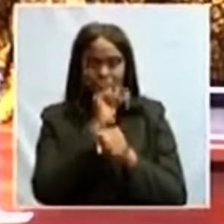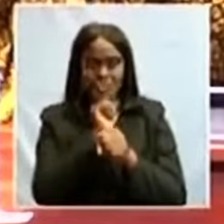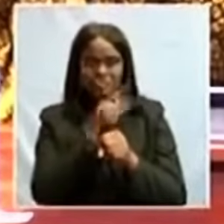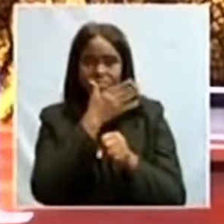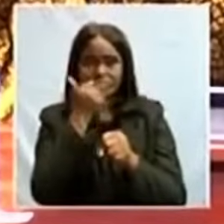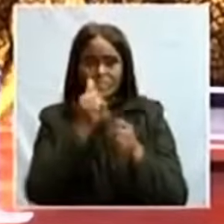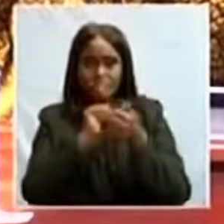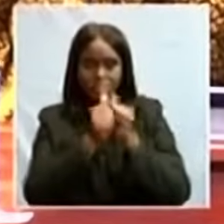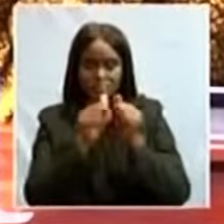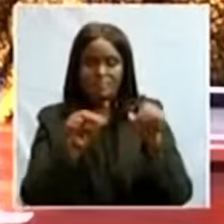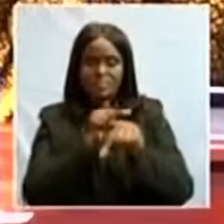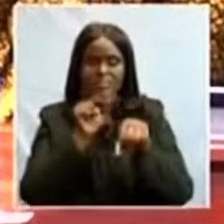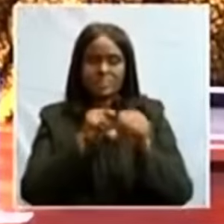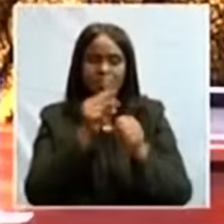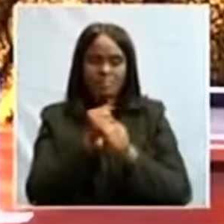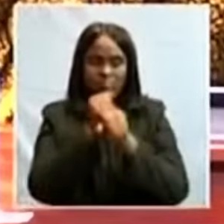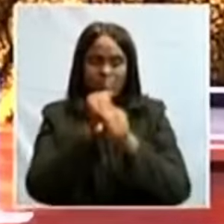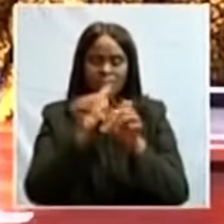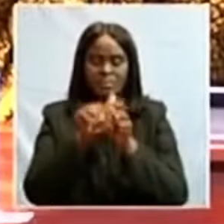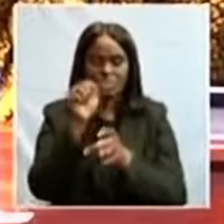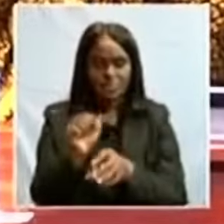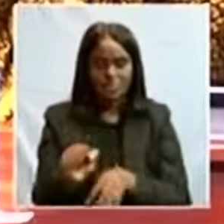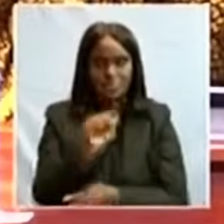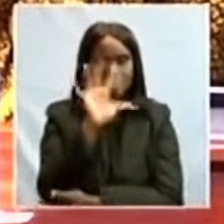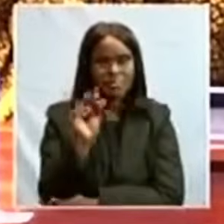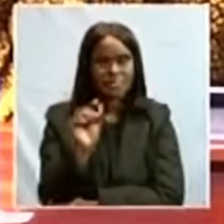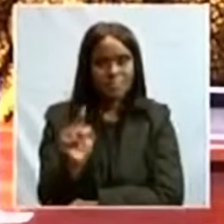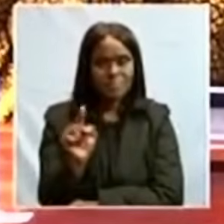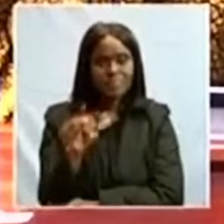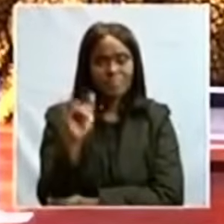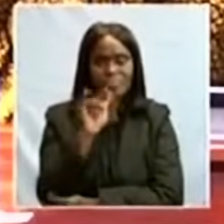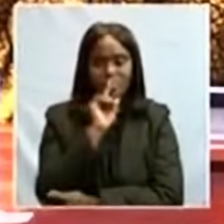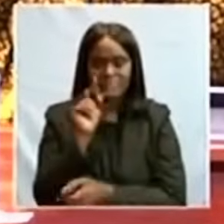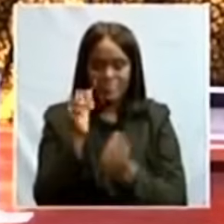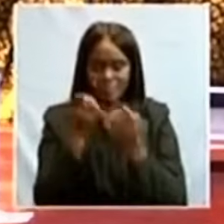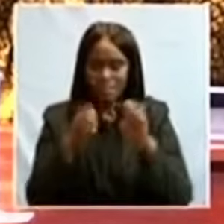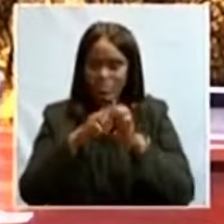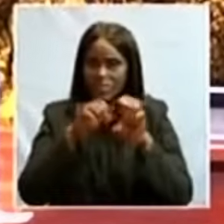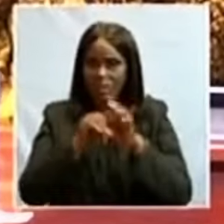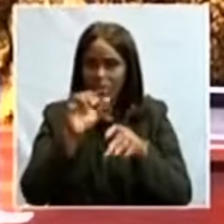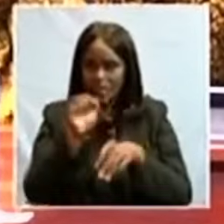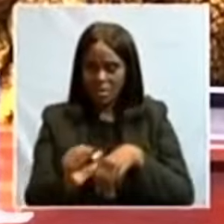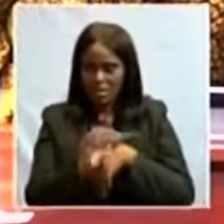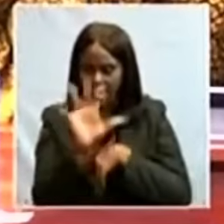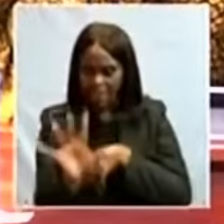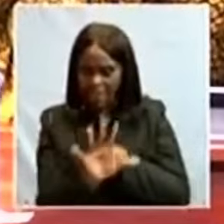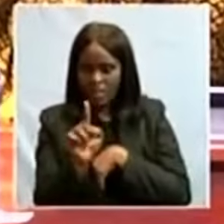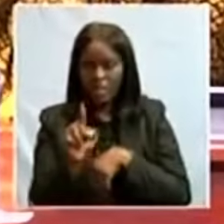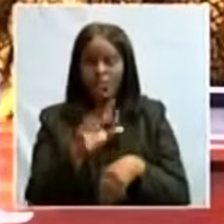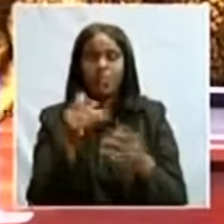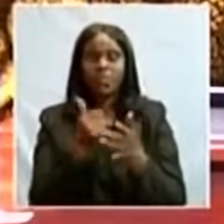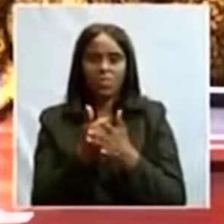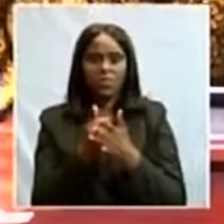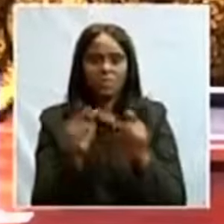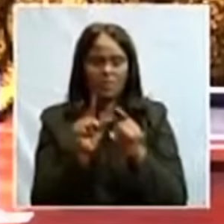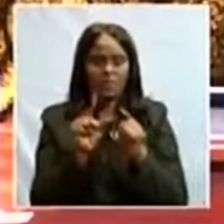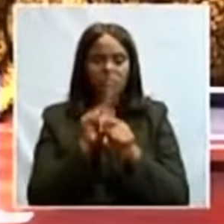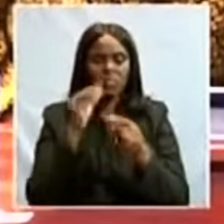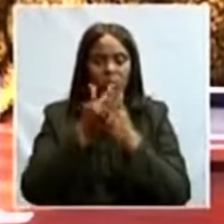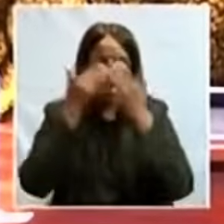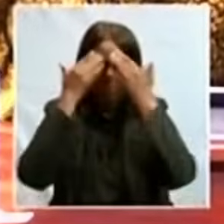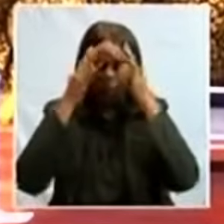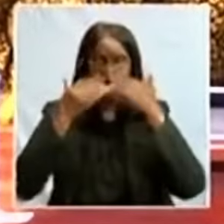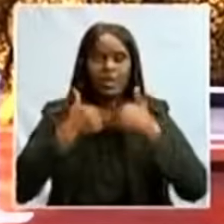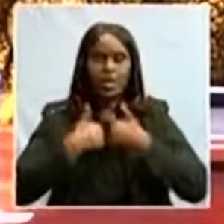Best Sporting Nation Award in Southern Africa and in the regional awards. As you may be